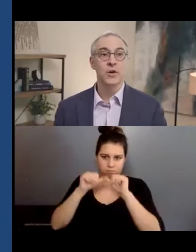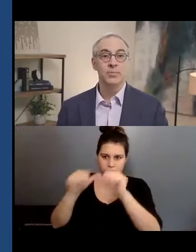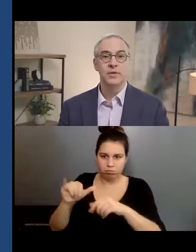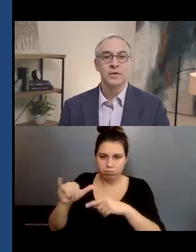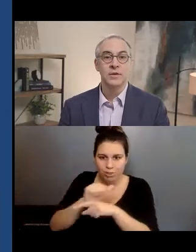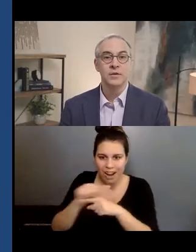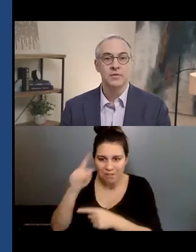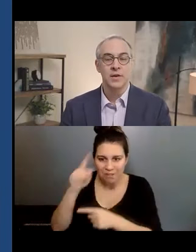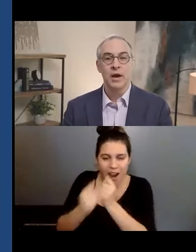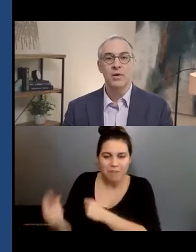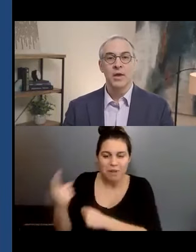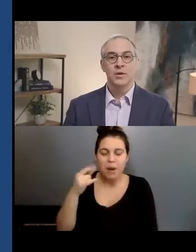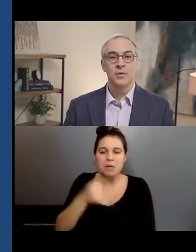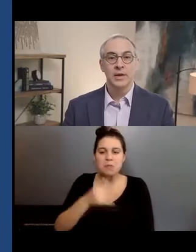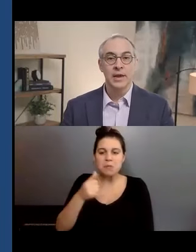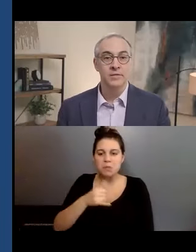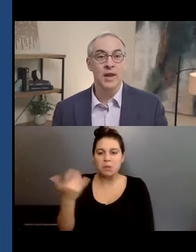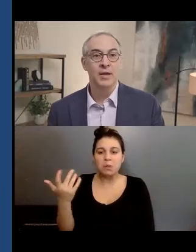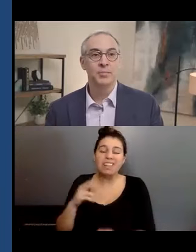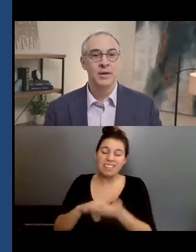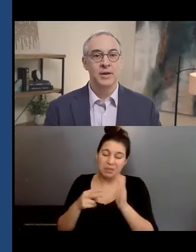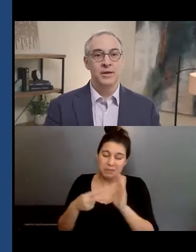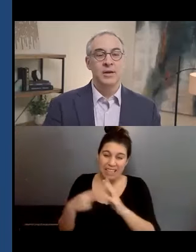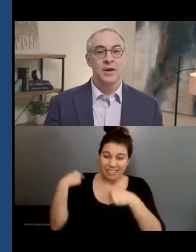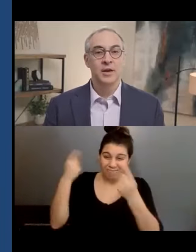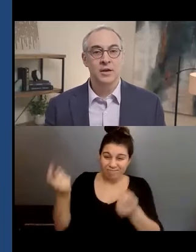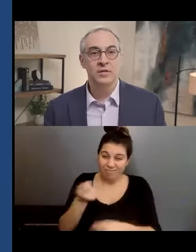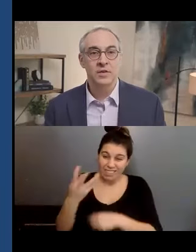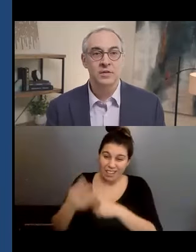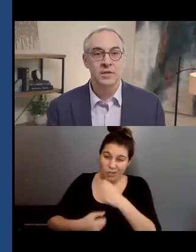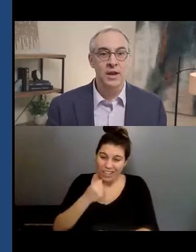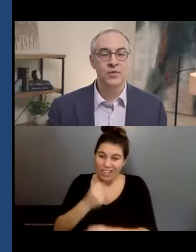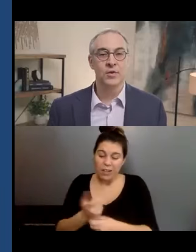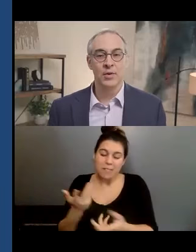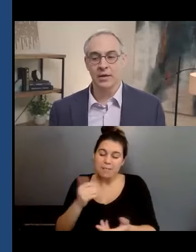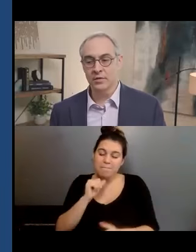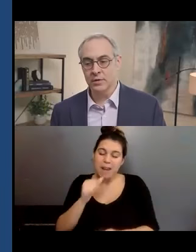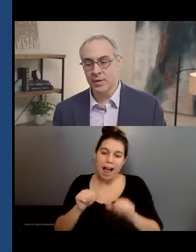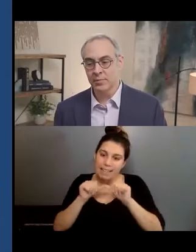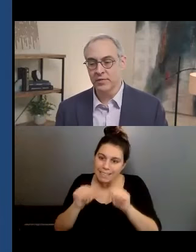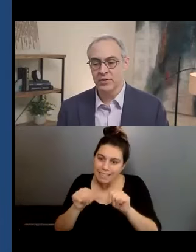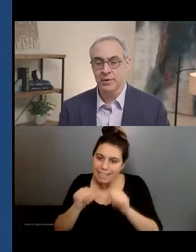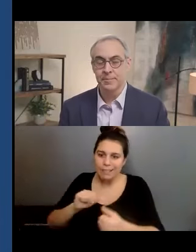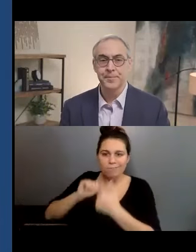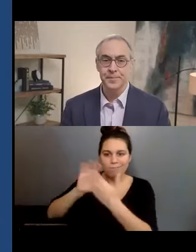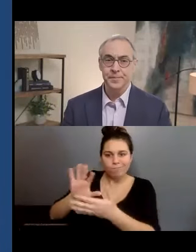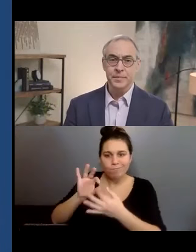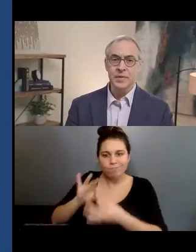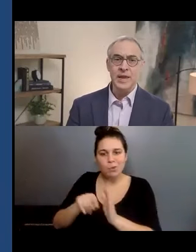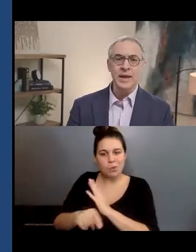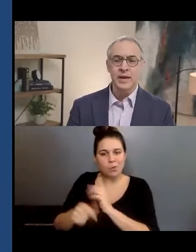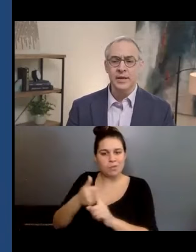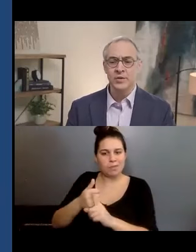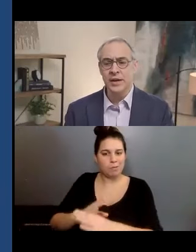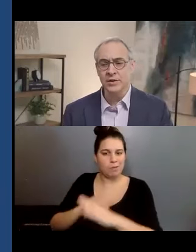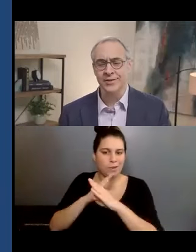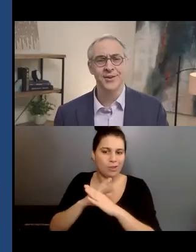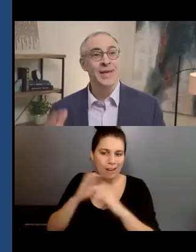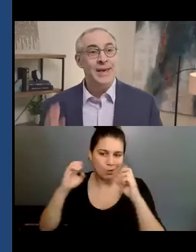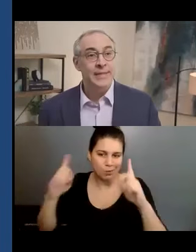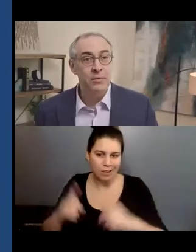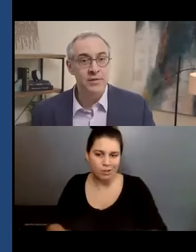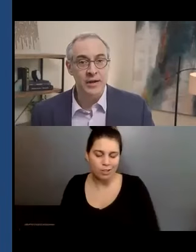for a number of years now, there really has not been a consistent effort around suicide prevention